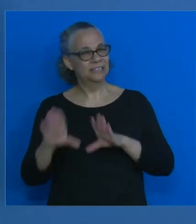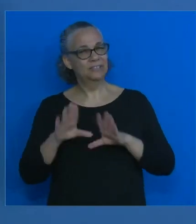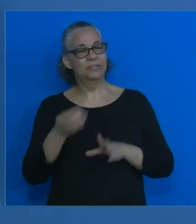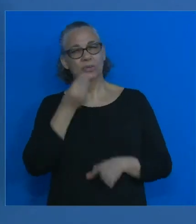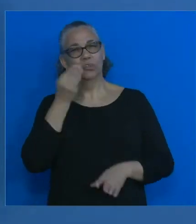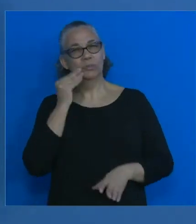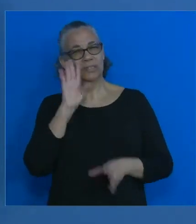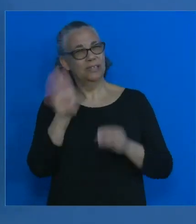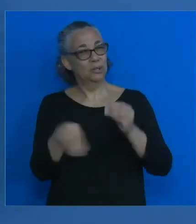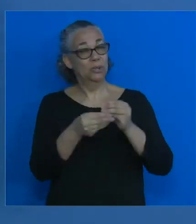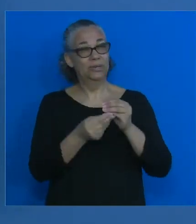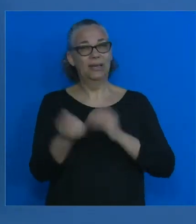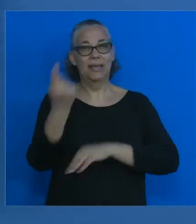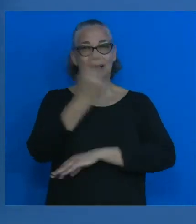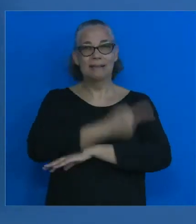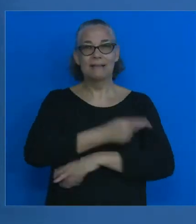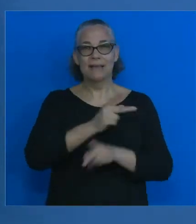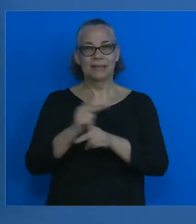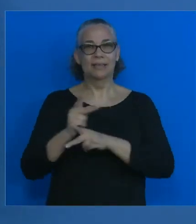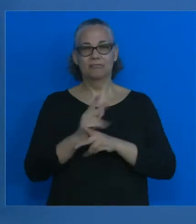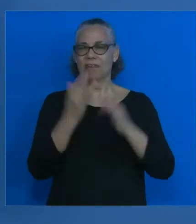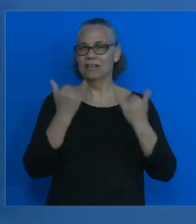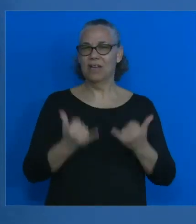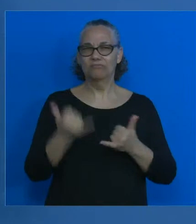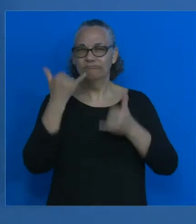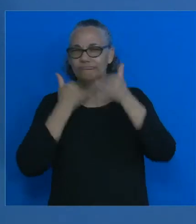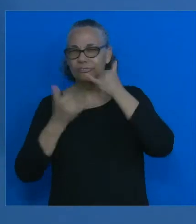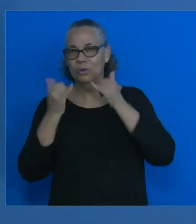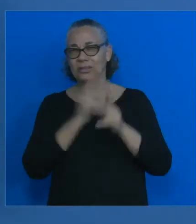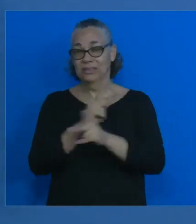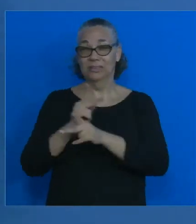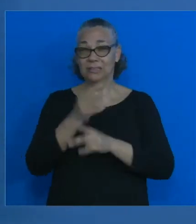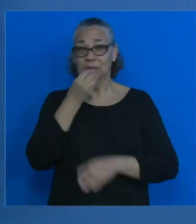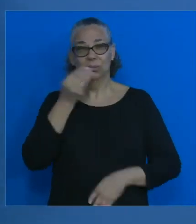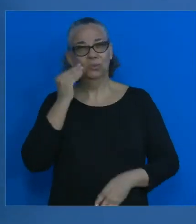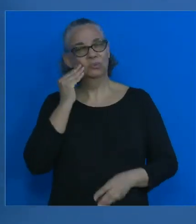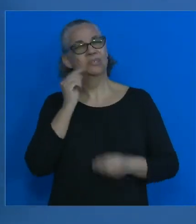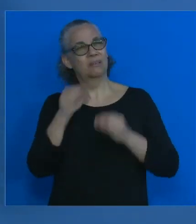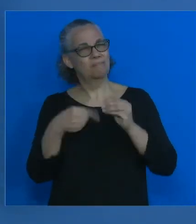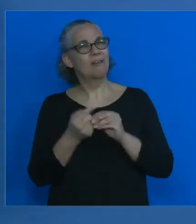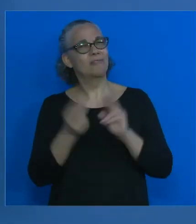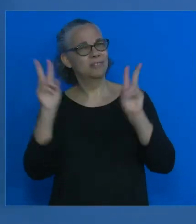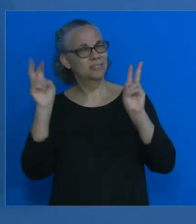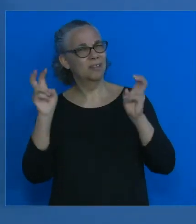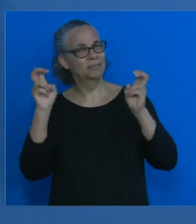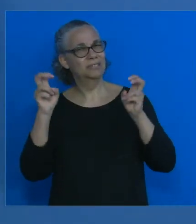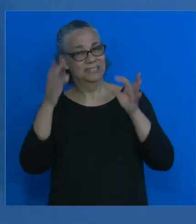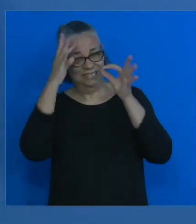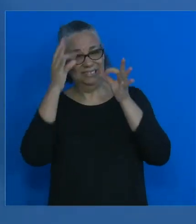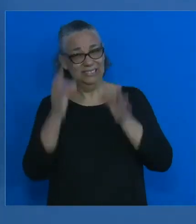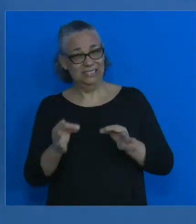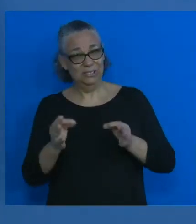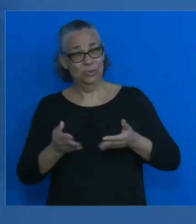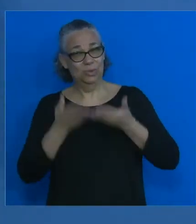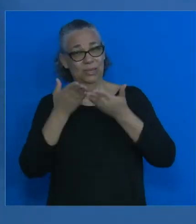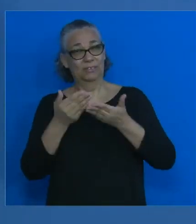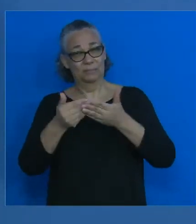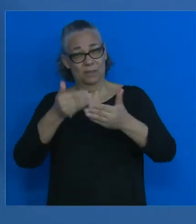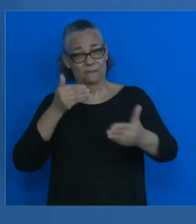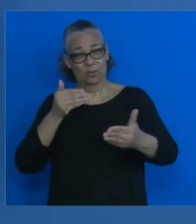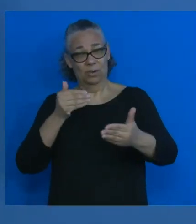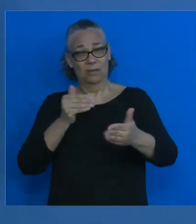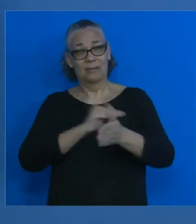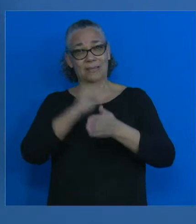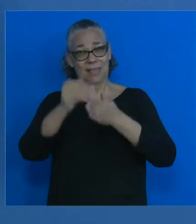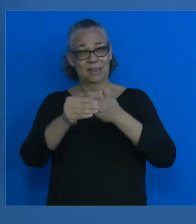daycare. The ministry is currently consulting with the care homes on this matter, and a decision and order will be issued before the end of the week